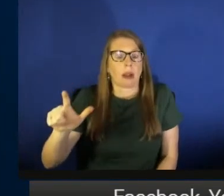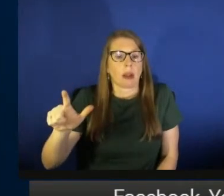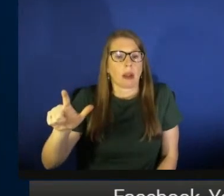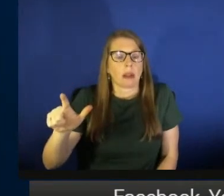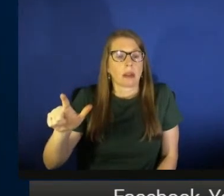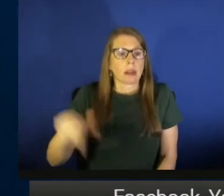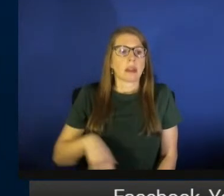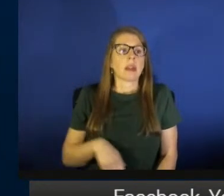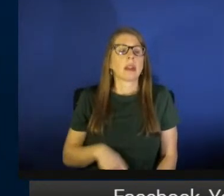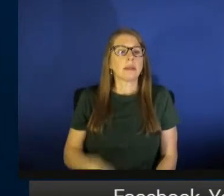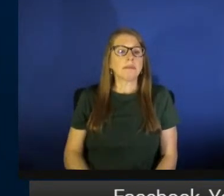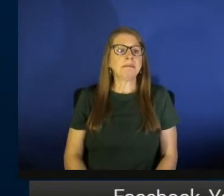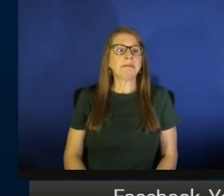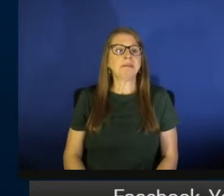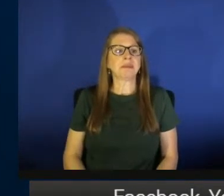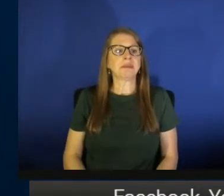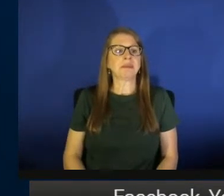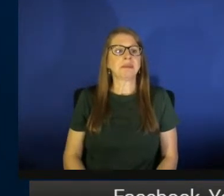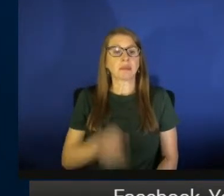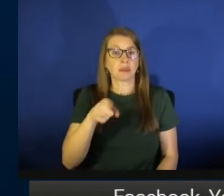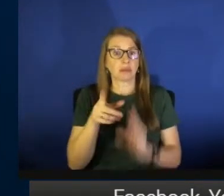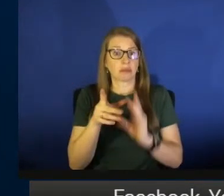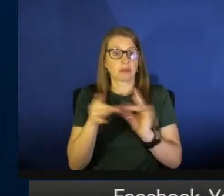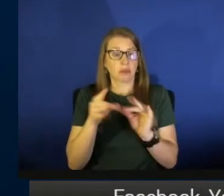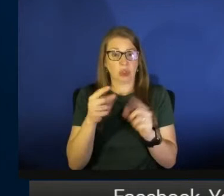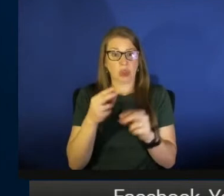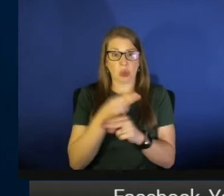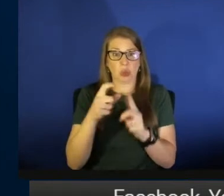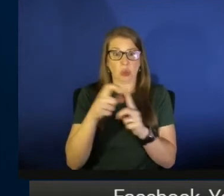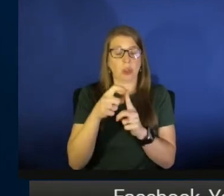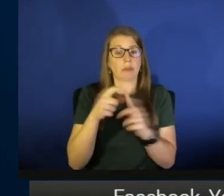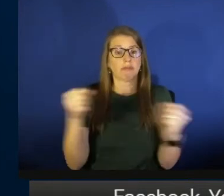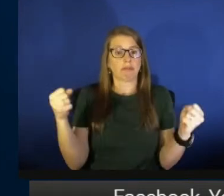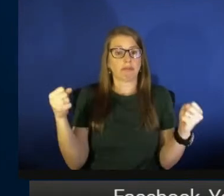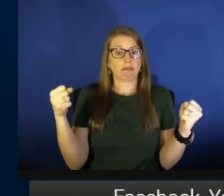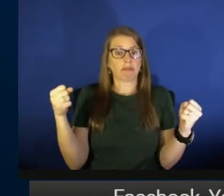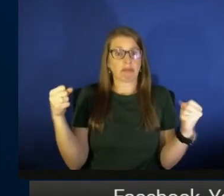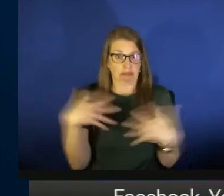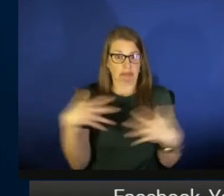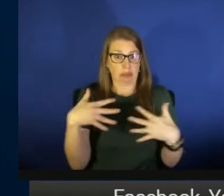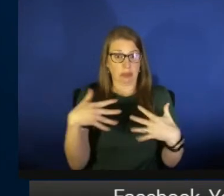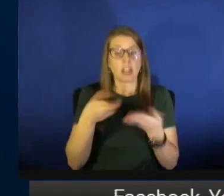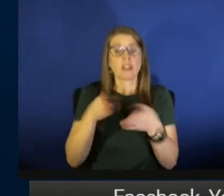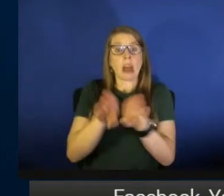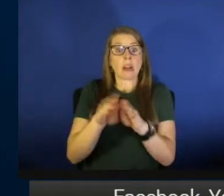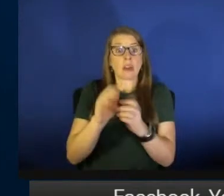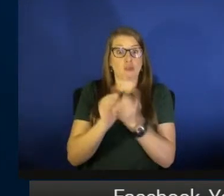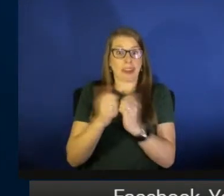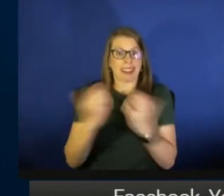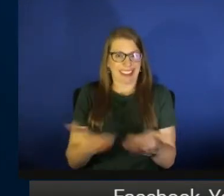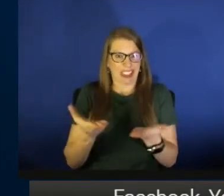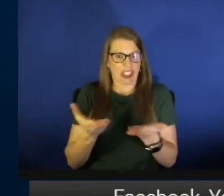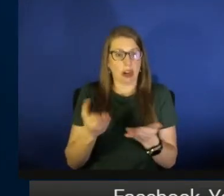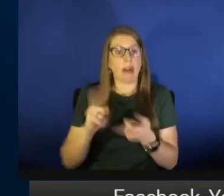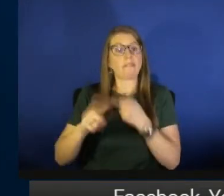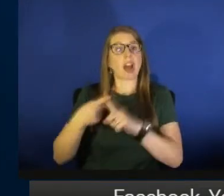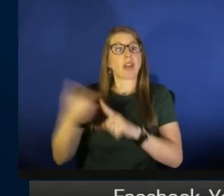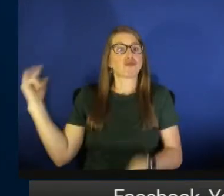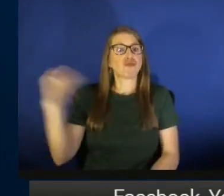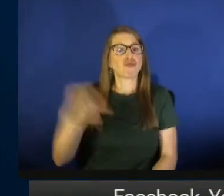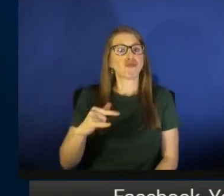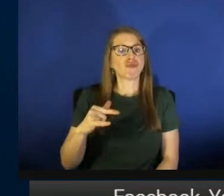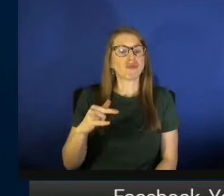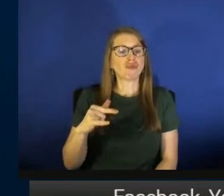was terrifying because we kind of joked that it was about sports. But when you shut down sports in this city, it says a lot. I had a friend who flew in